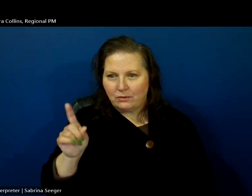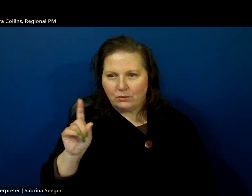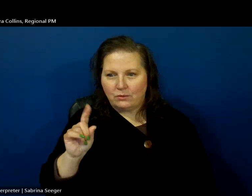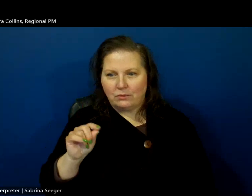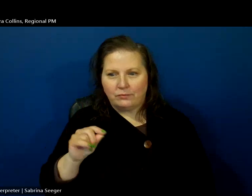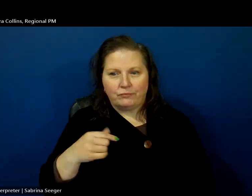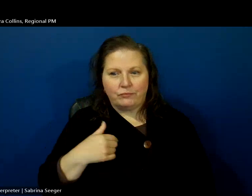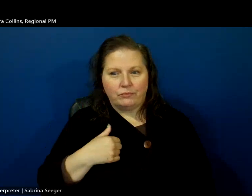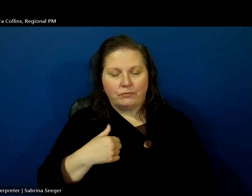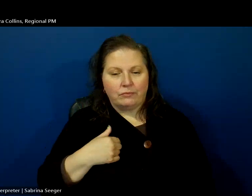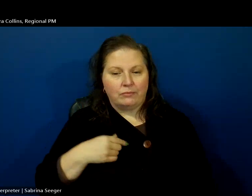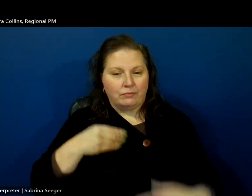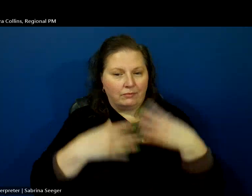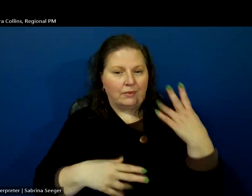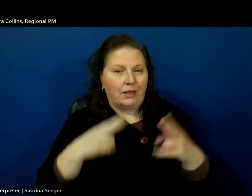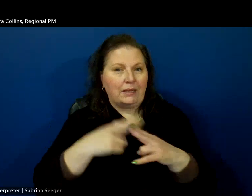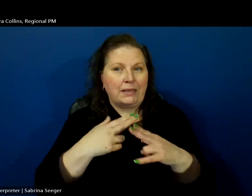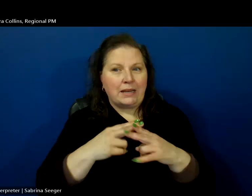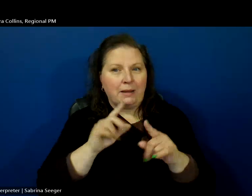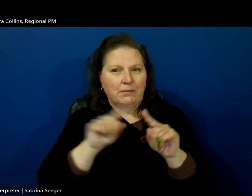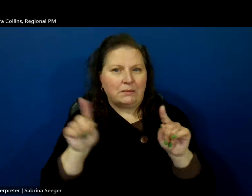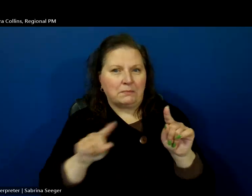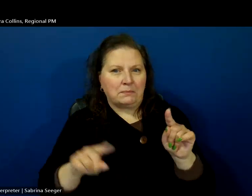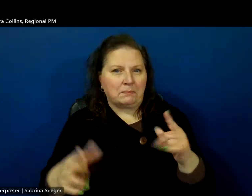I have names on the screen.